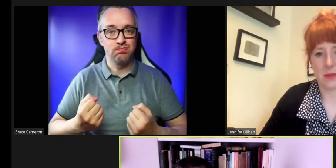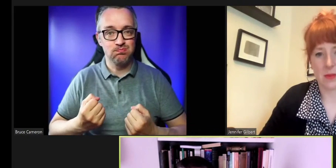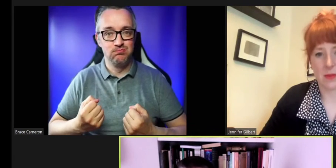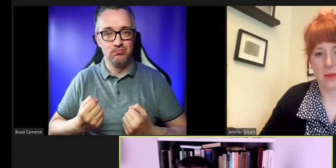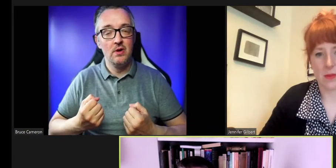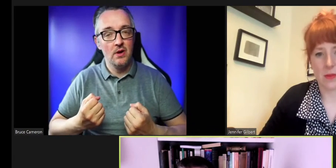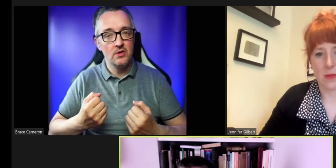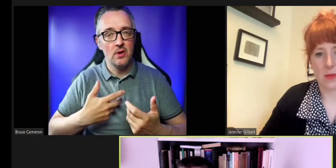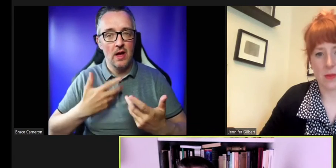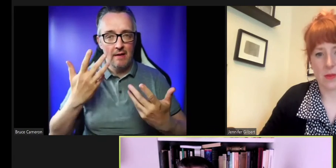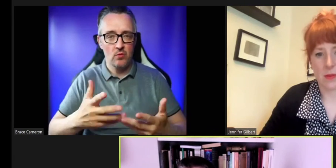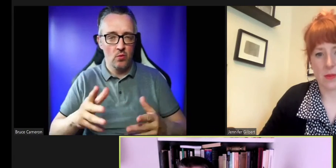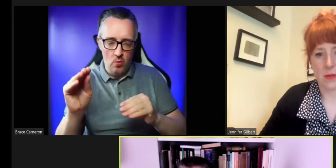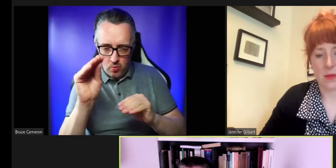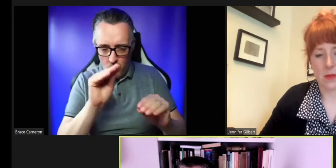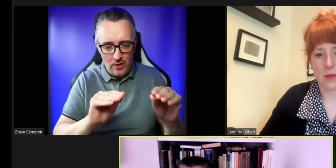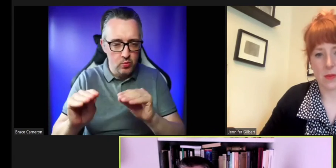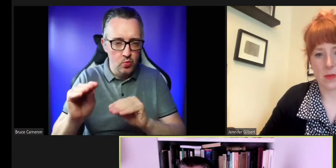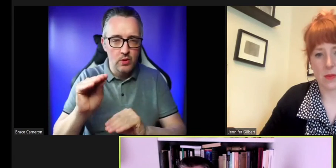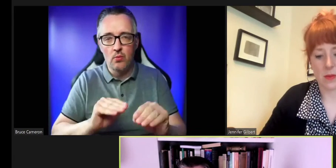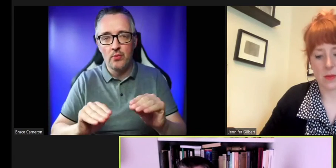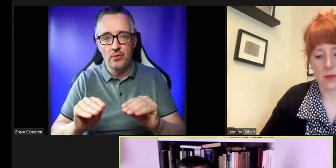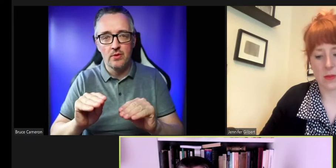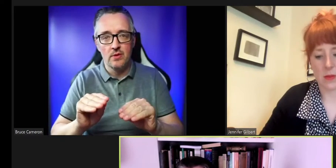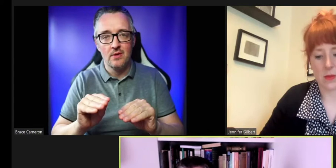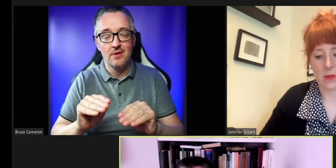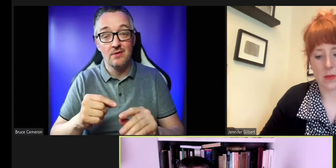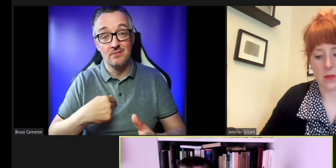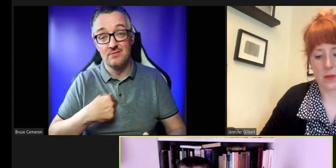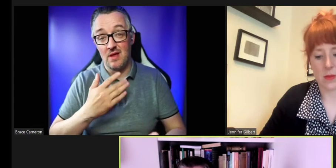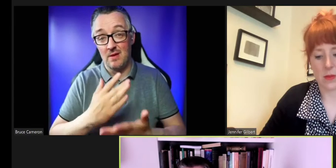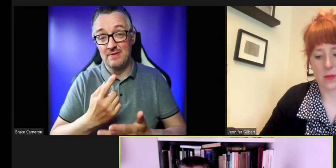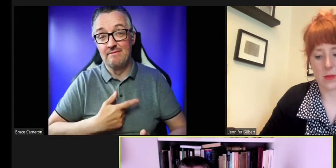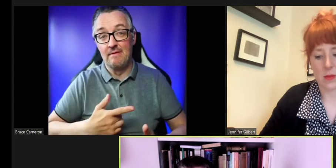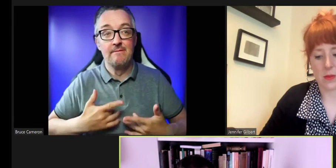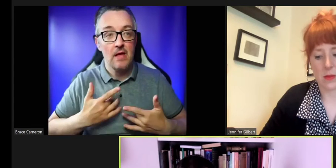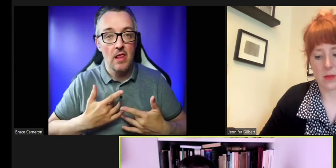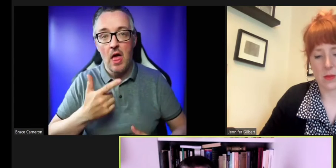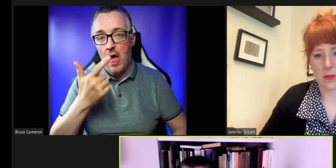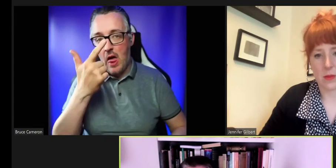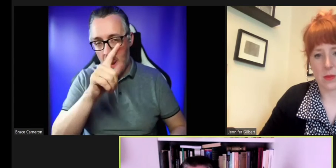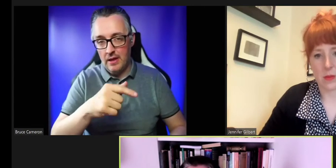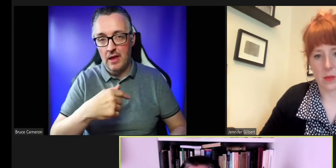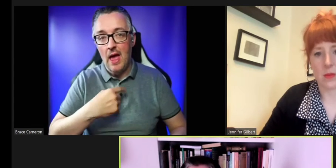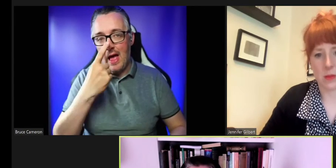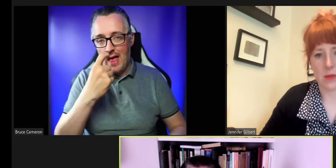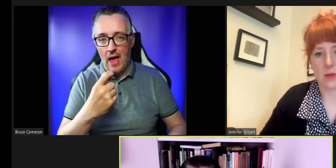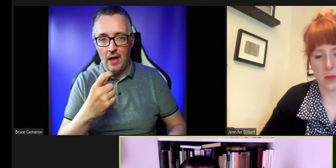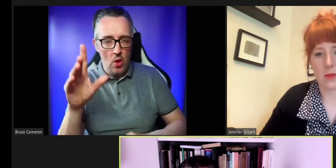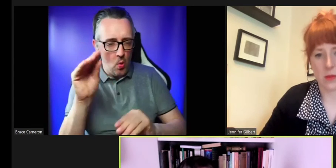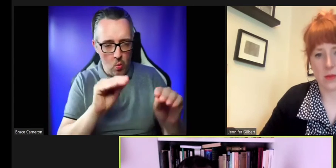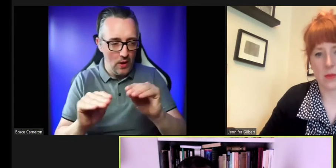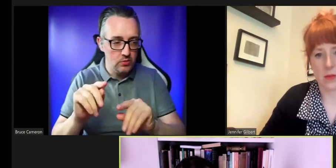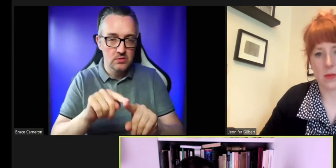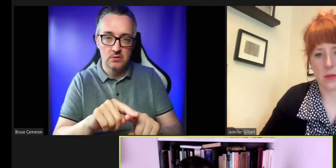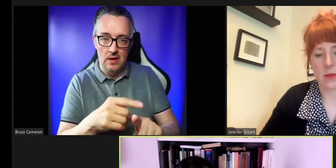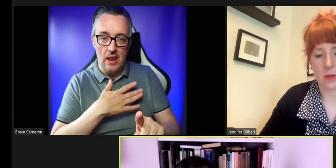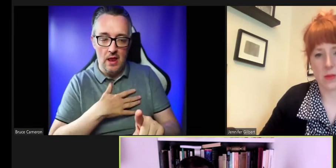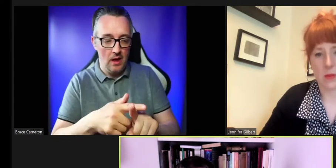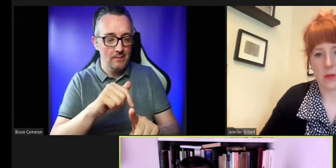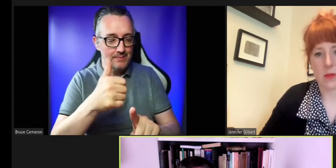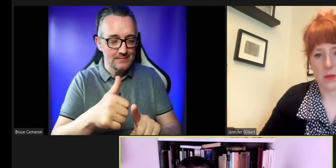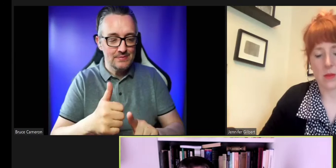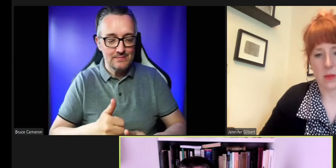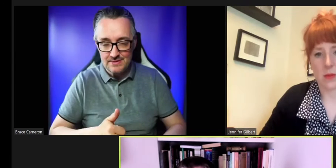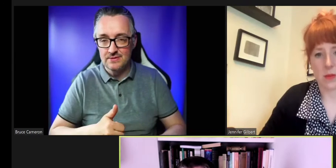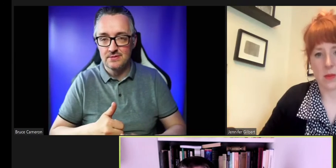about trying to work that out. And I think I'm just very lucky that I can do that. I'm in a position where I can do that, and I understand that's not